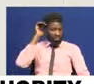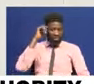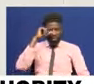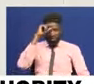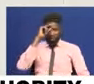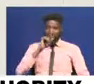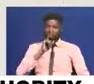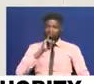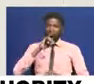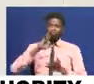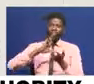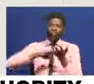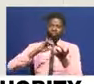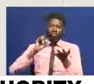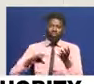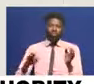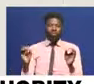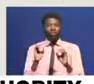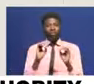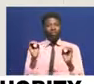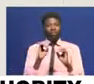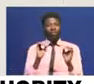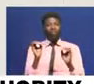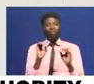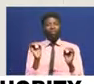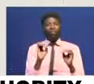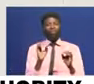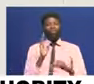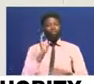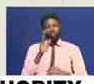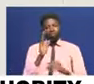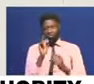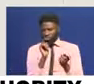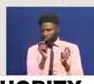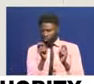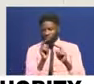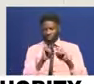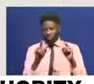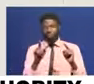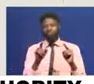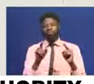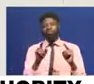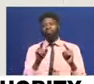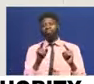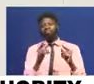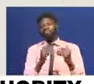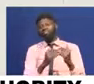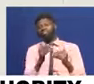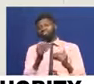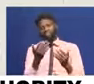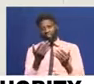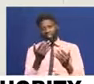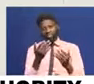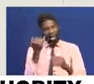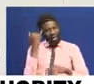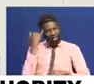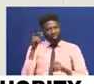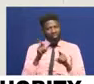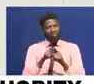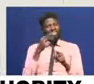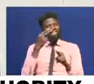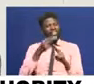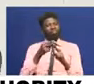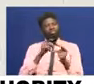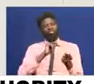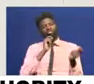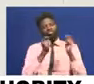be rejigged. So what kind of a Linda Mama are we looking at? I know there are also suggestions to change the name. Mm-hmm. But what kind of a